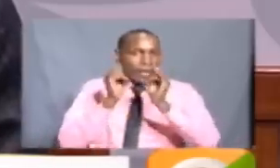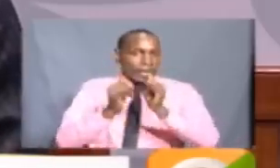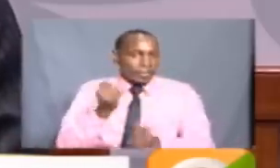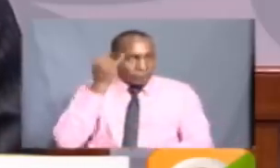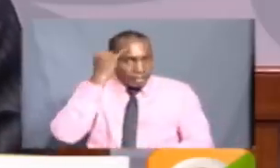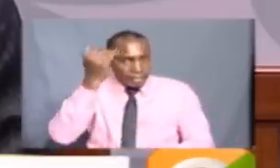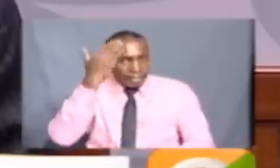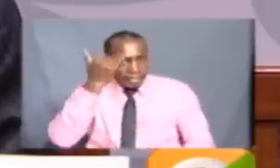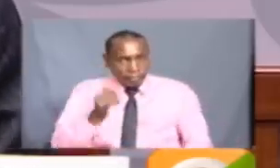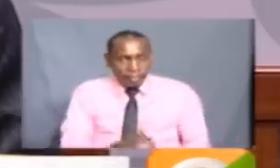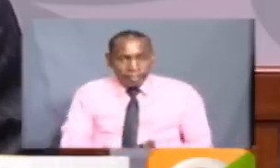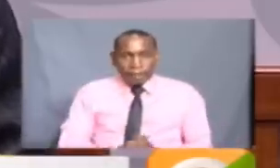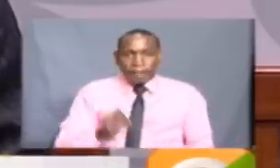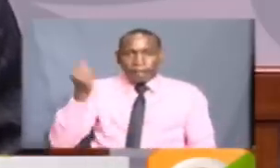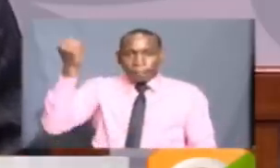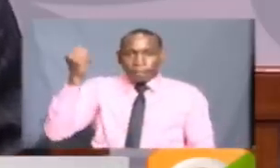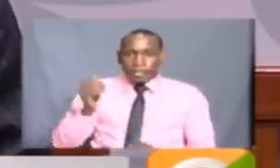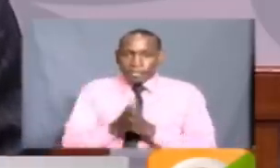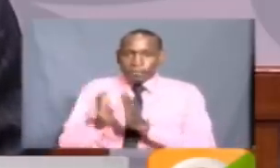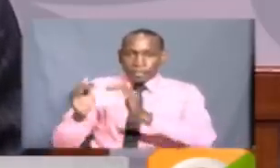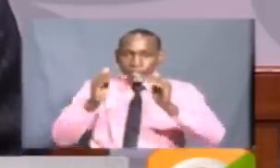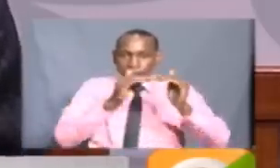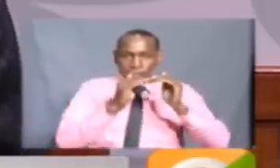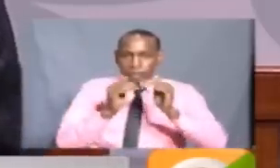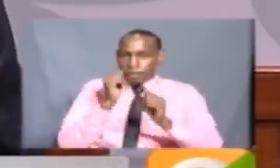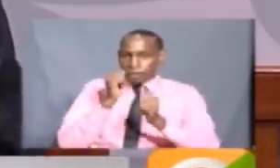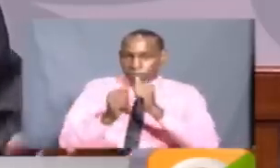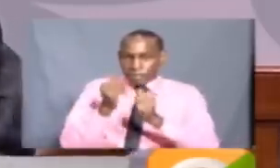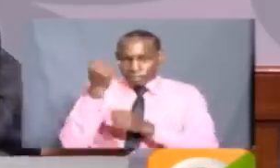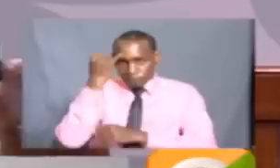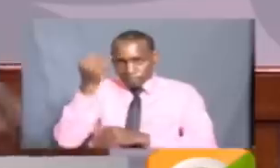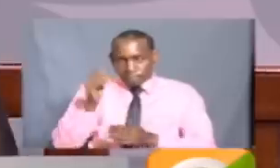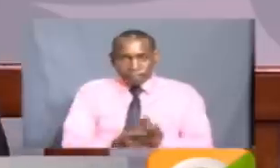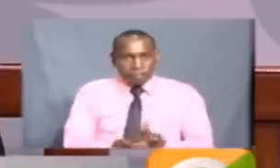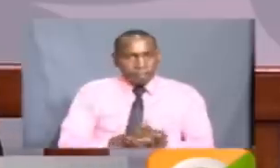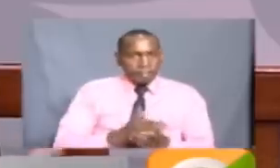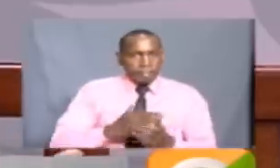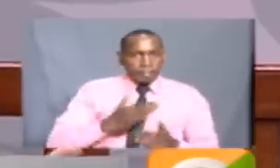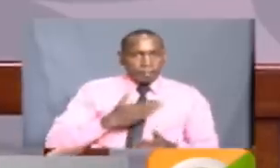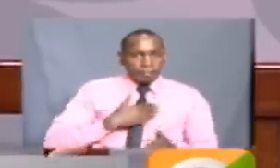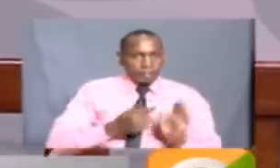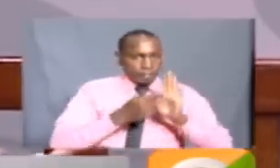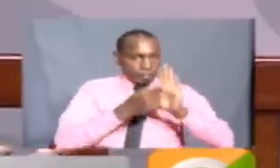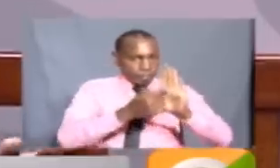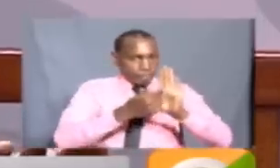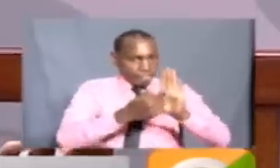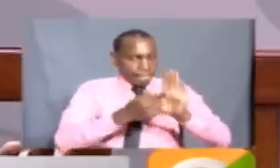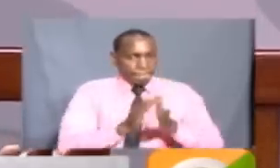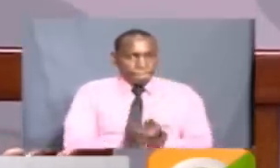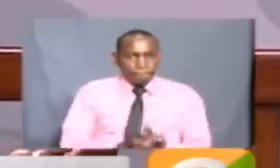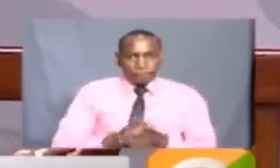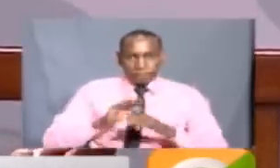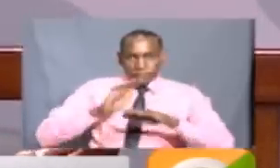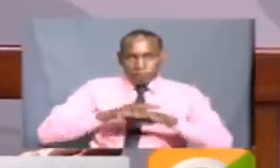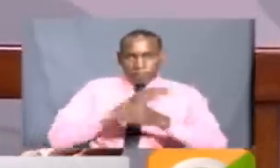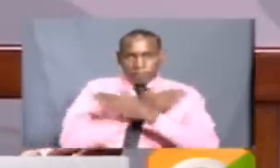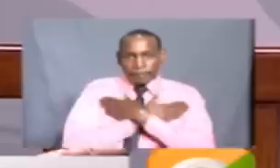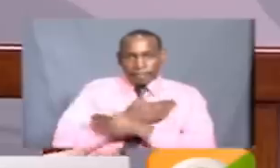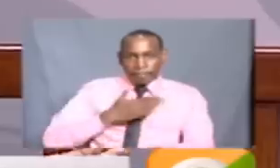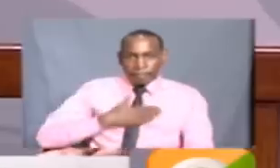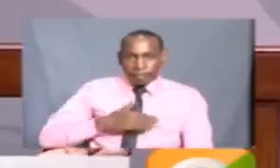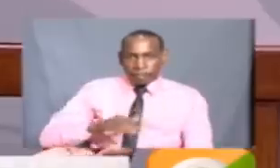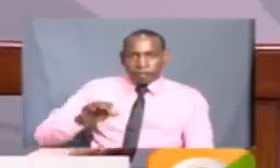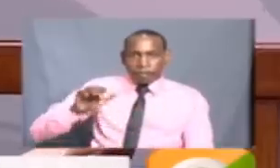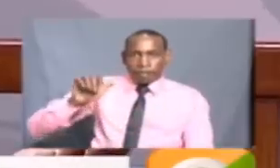because politics and democracy is a competition of ideas. Let me give you an example. My good friend Ekuru